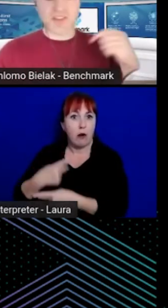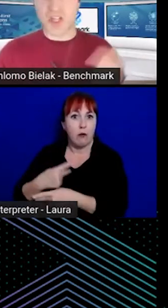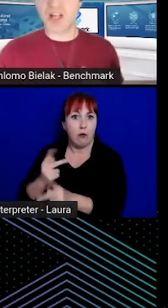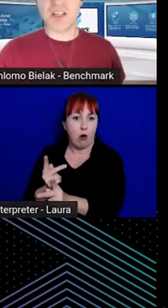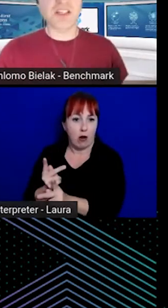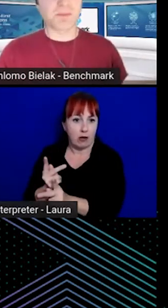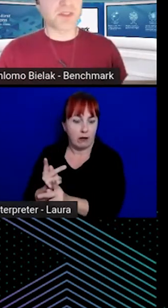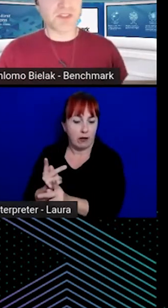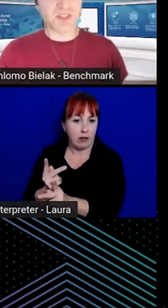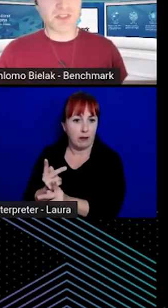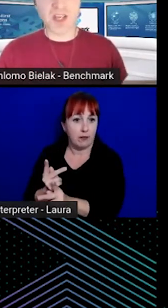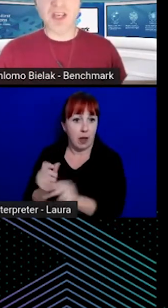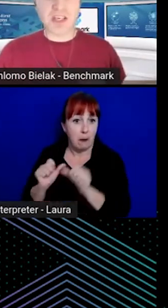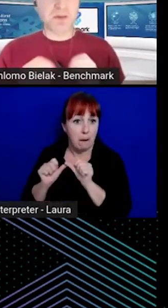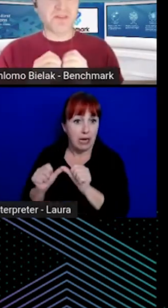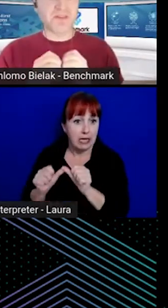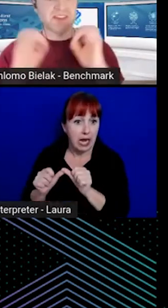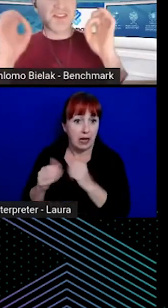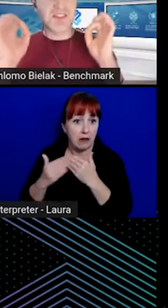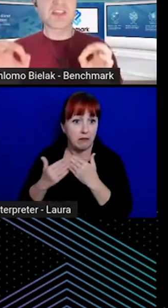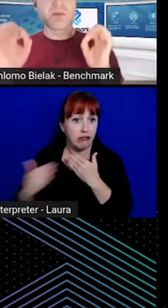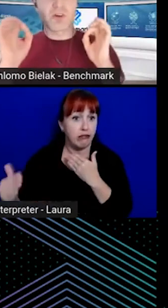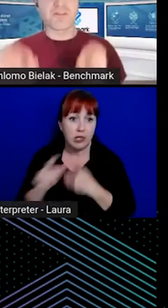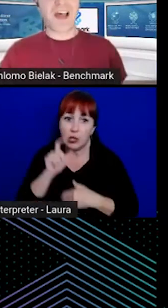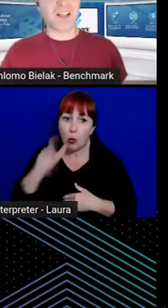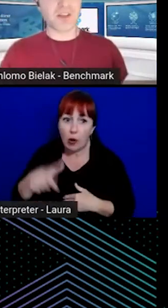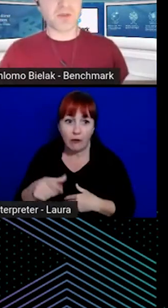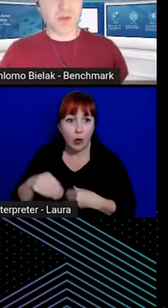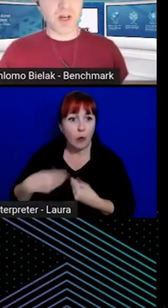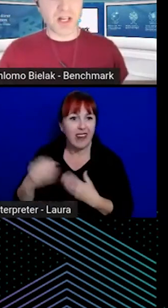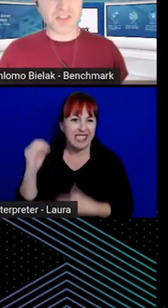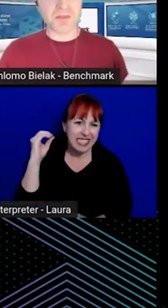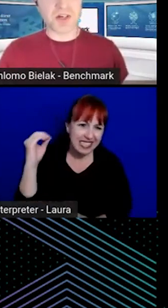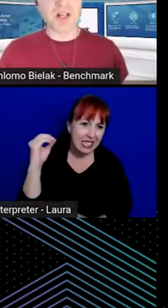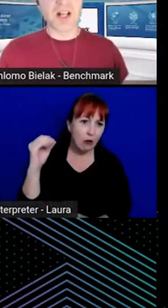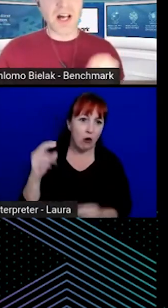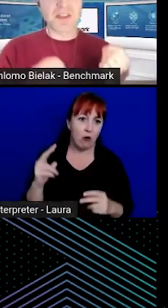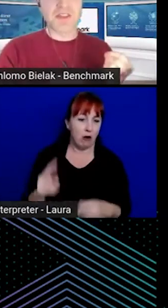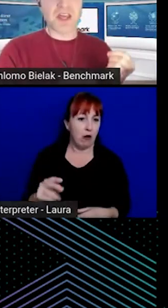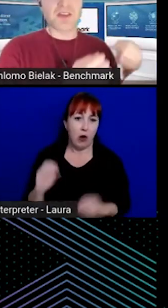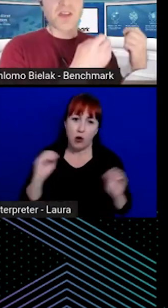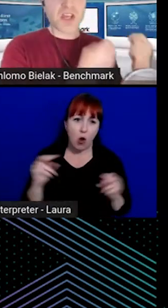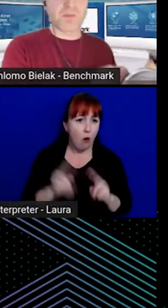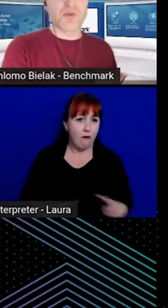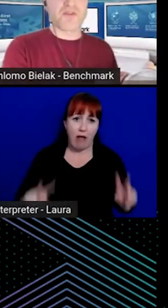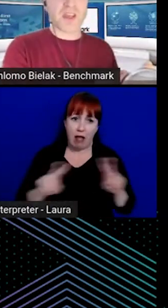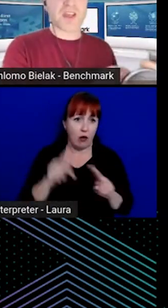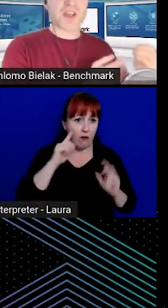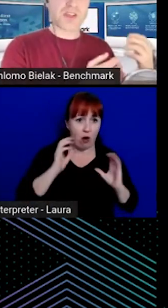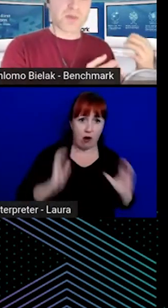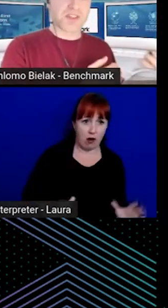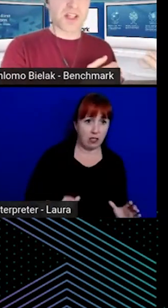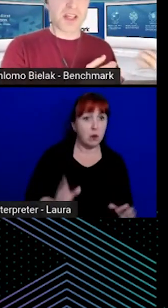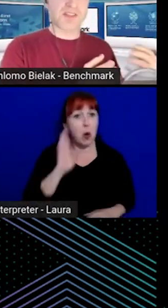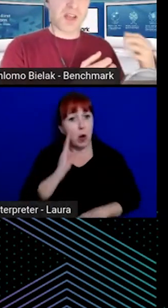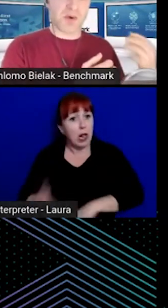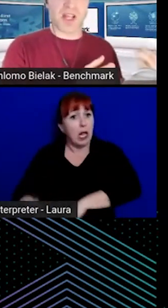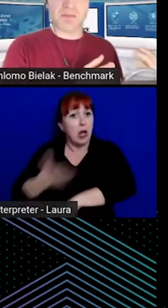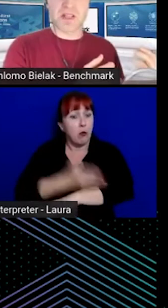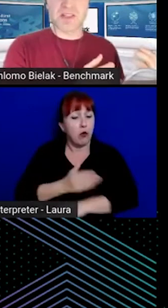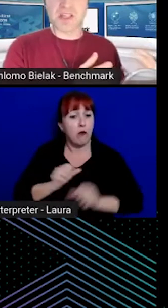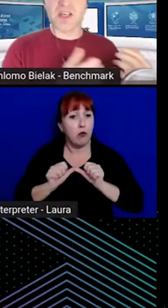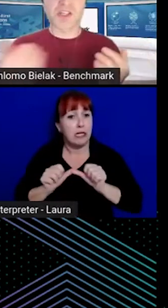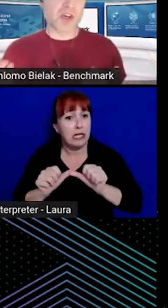It does not need to persist. It provides zero value to a customer other than improving your resilience